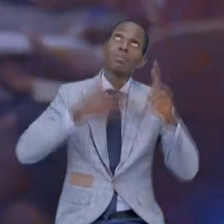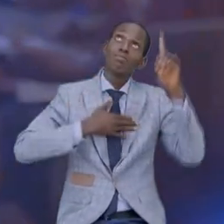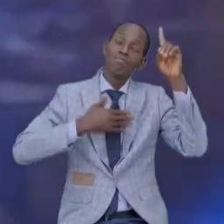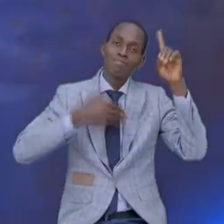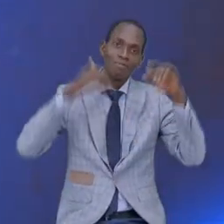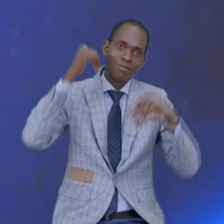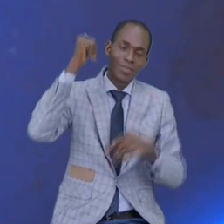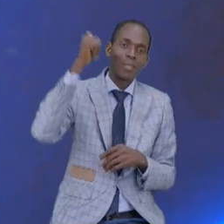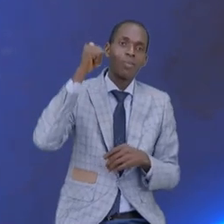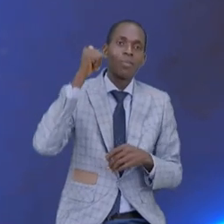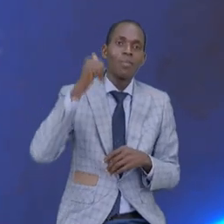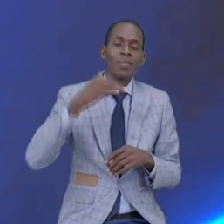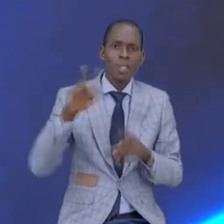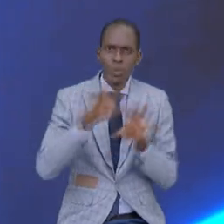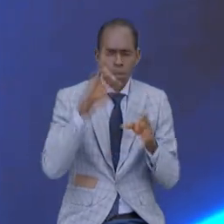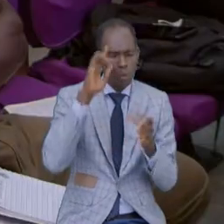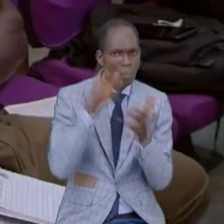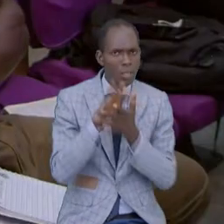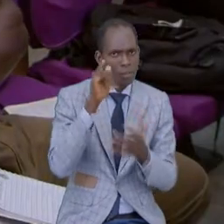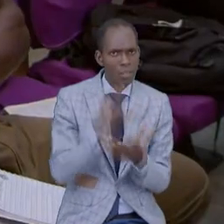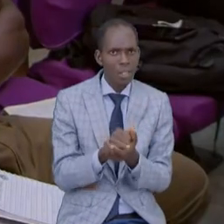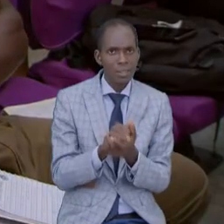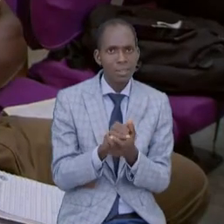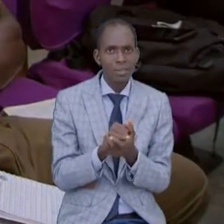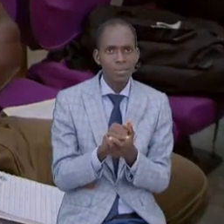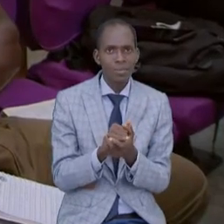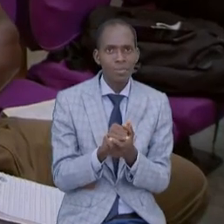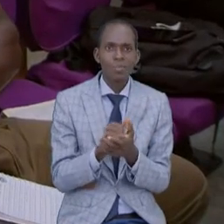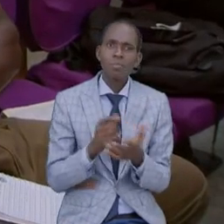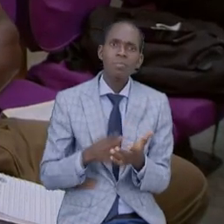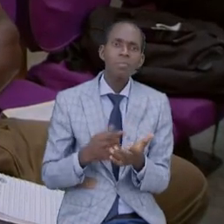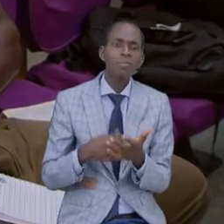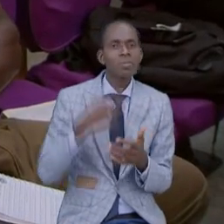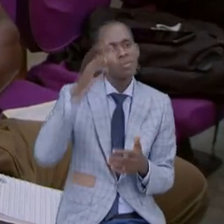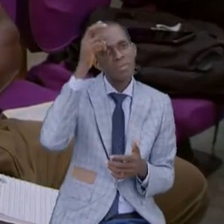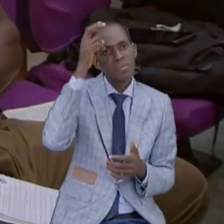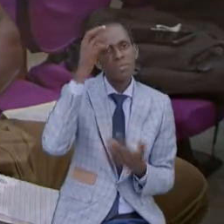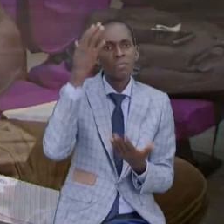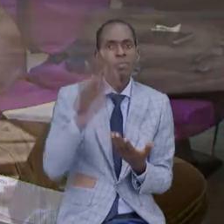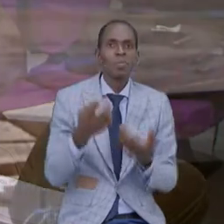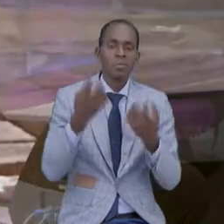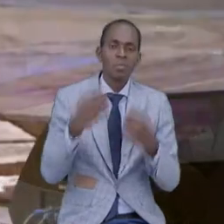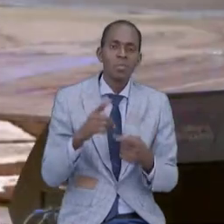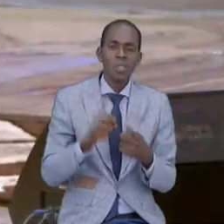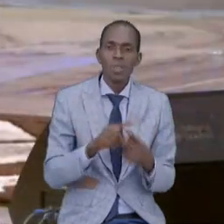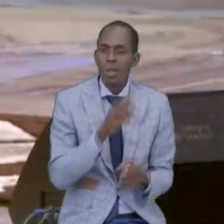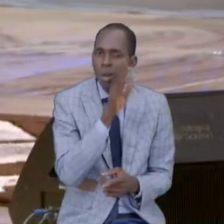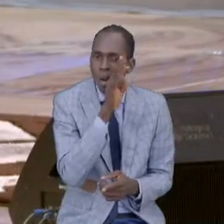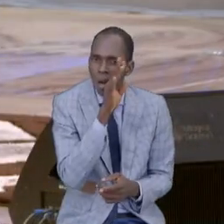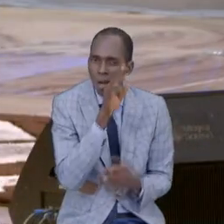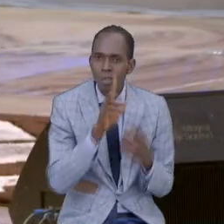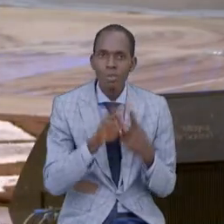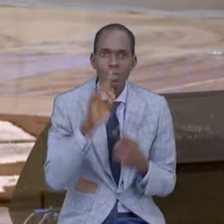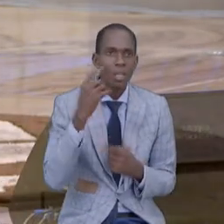that? I said, do you believe that? Sometimes Satan might come to whisper in your ears,